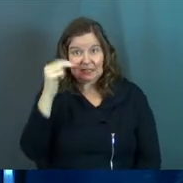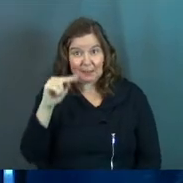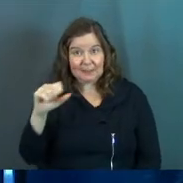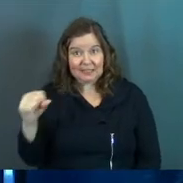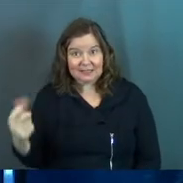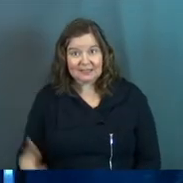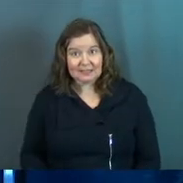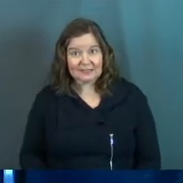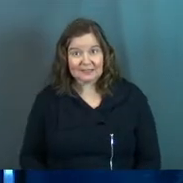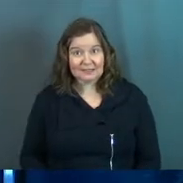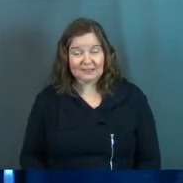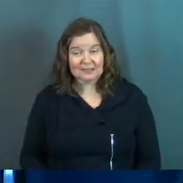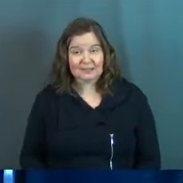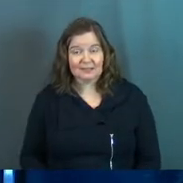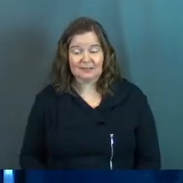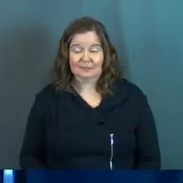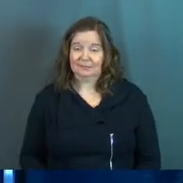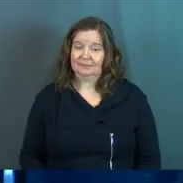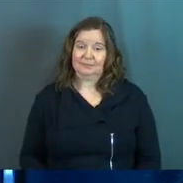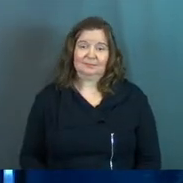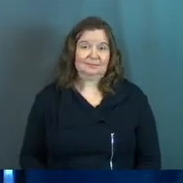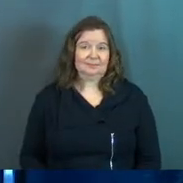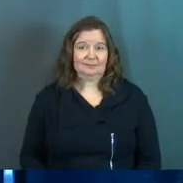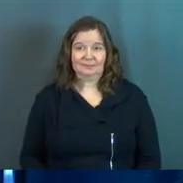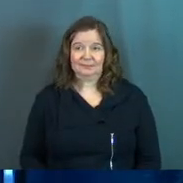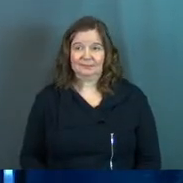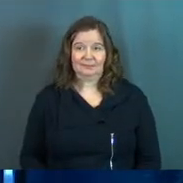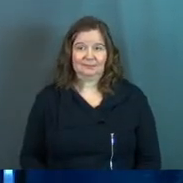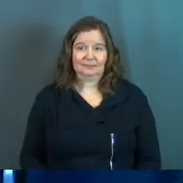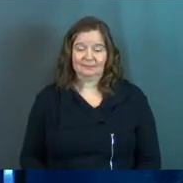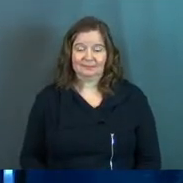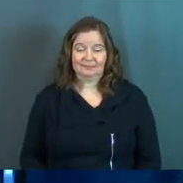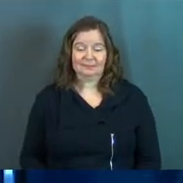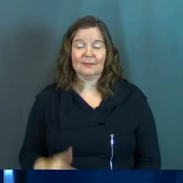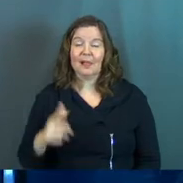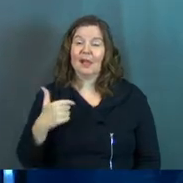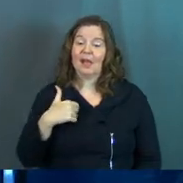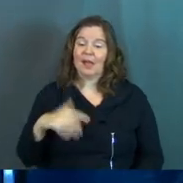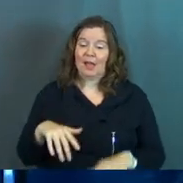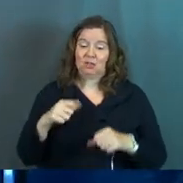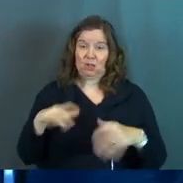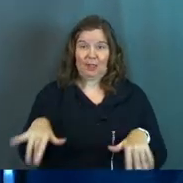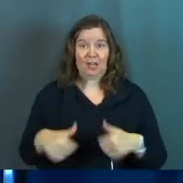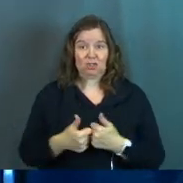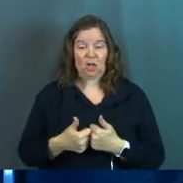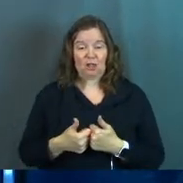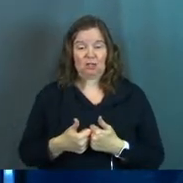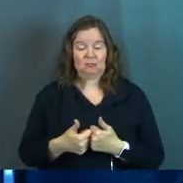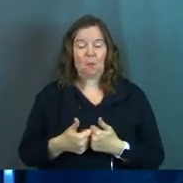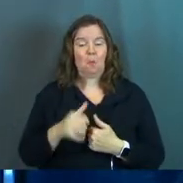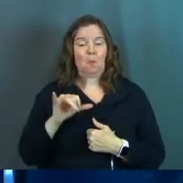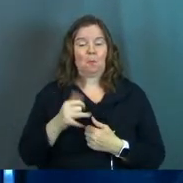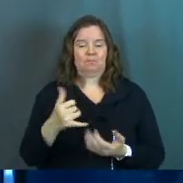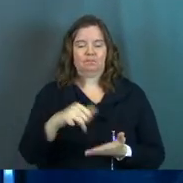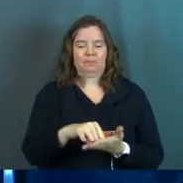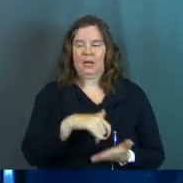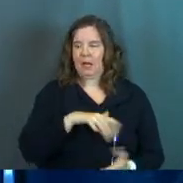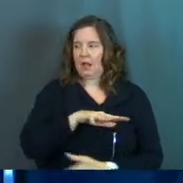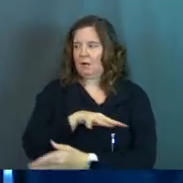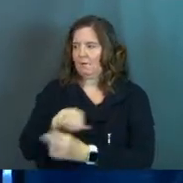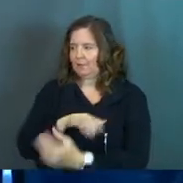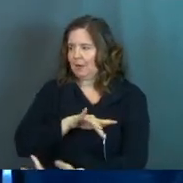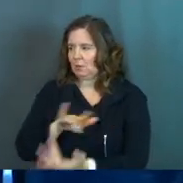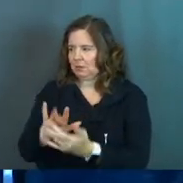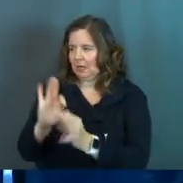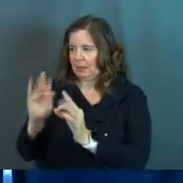dumbness? Oh, my goodness. And I took that challenge, and I got myself involved, and I